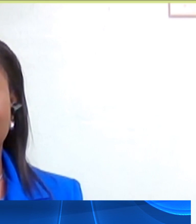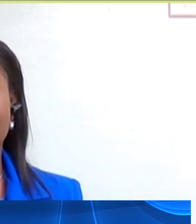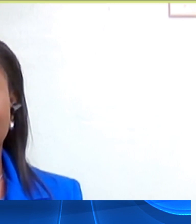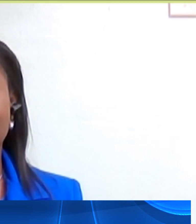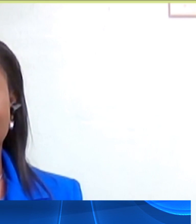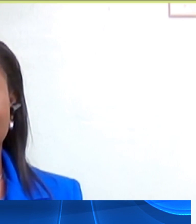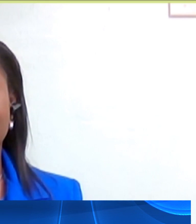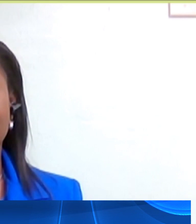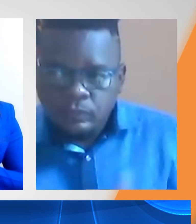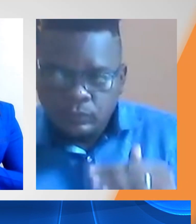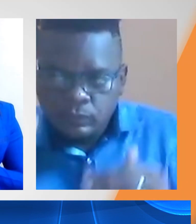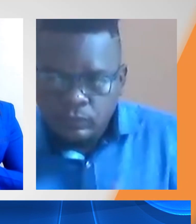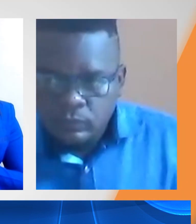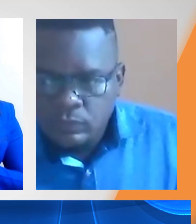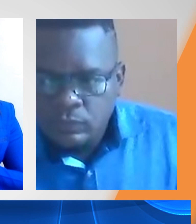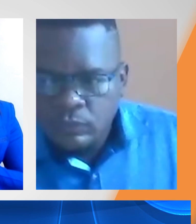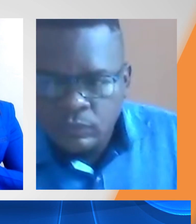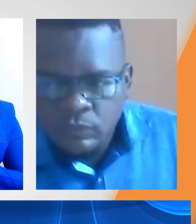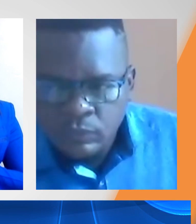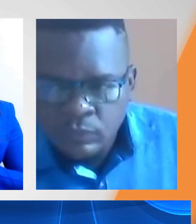independent.